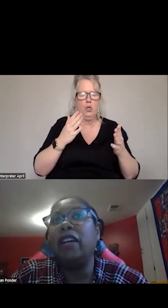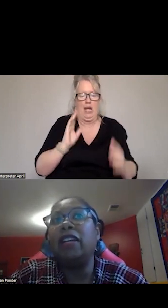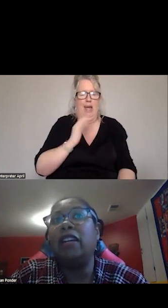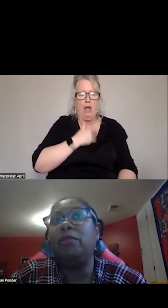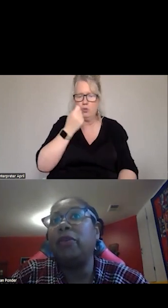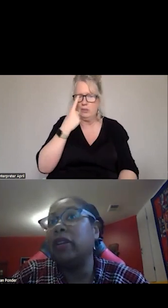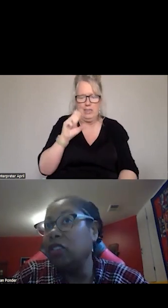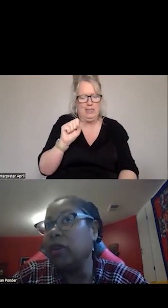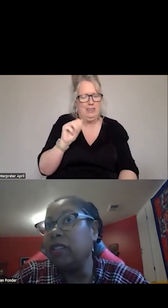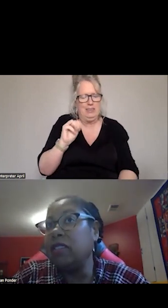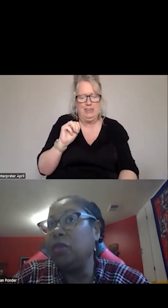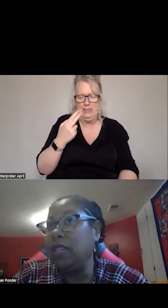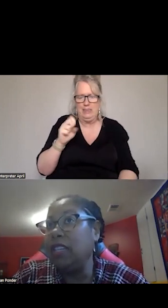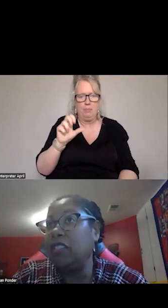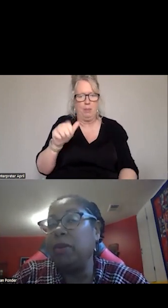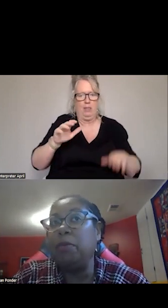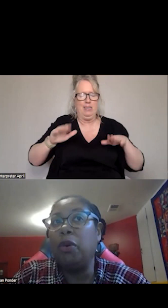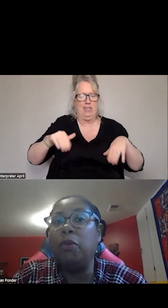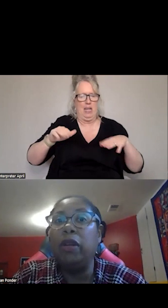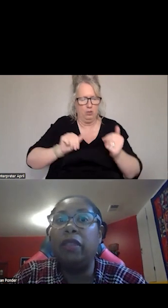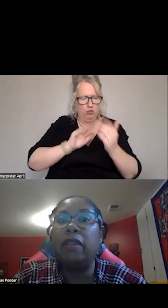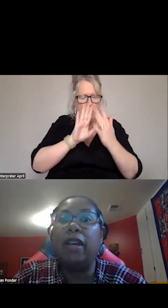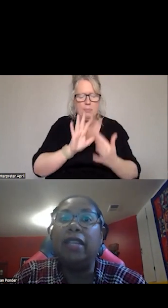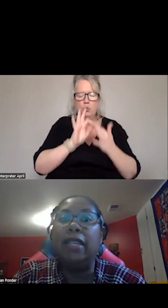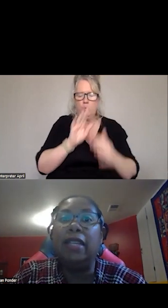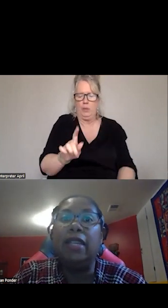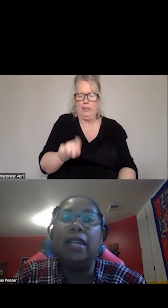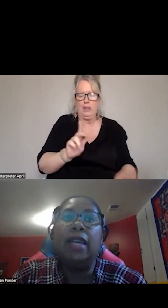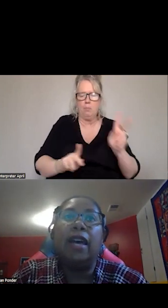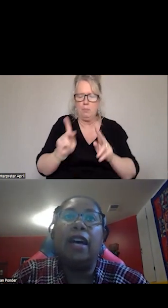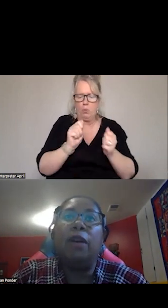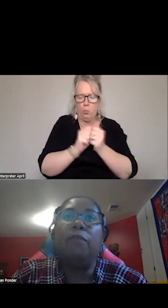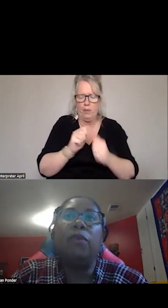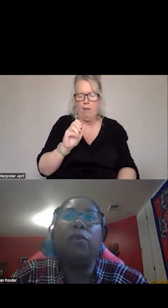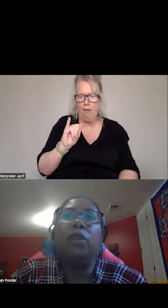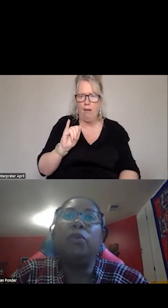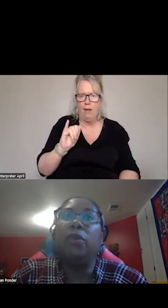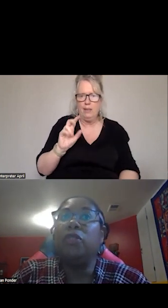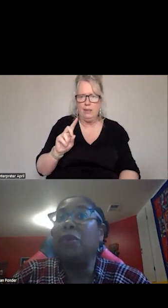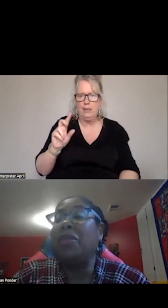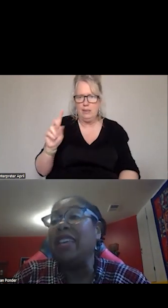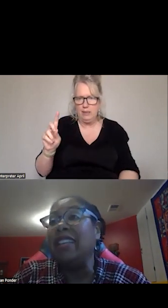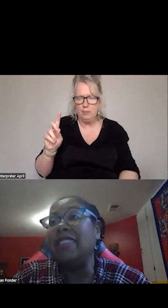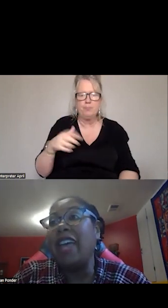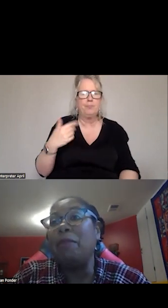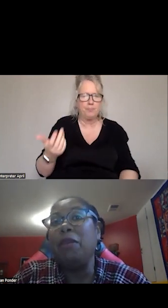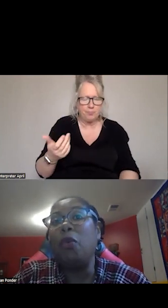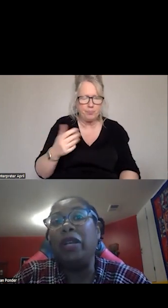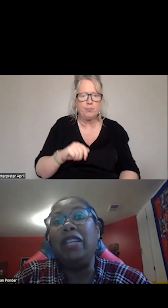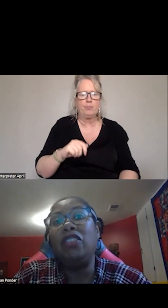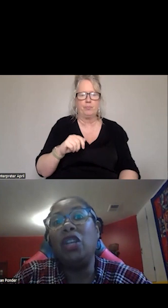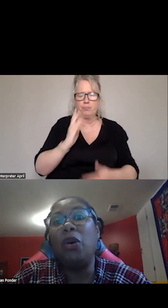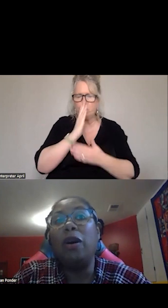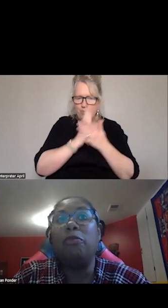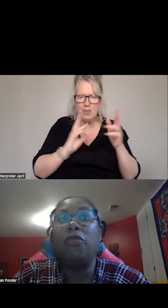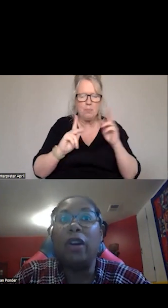has not directly addressed the unique needs of people with IDD. There are certain things that people would